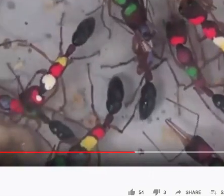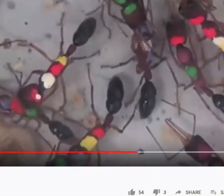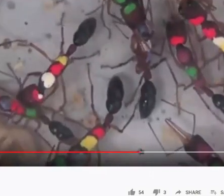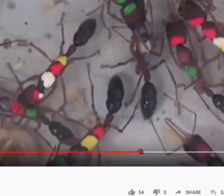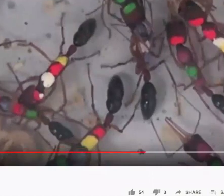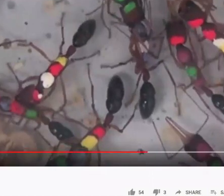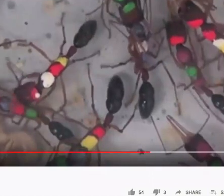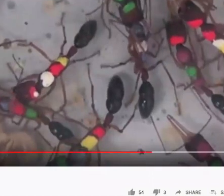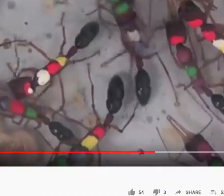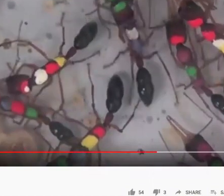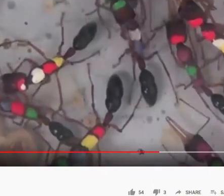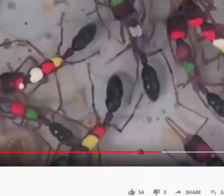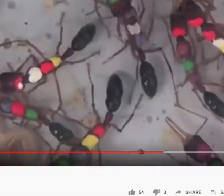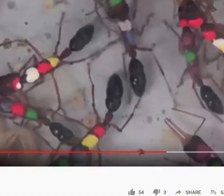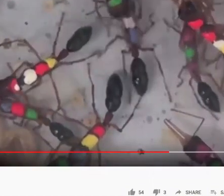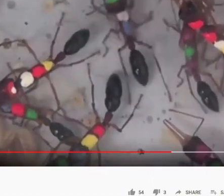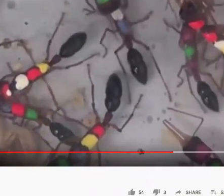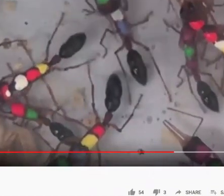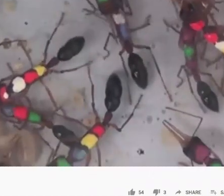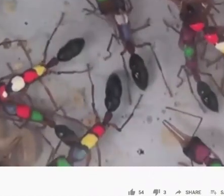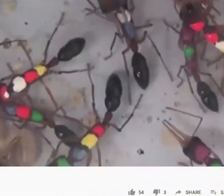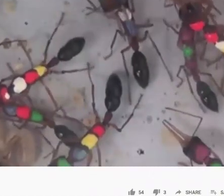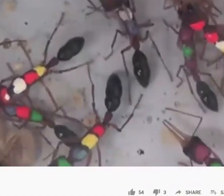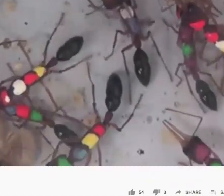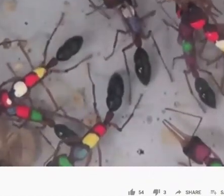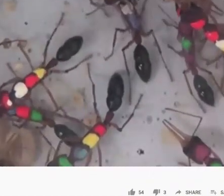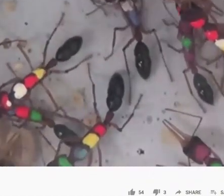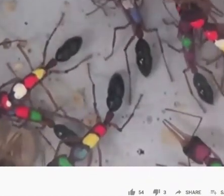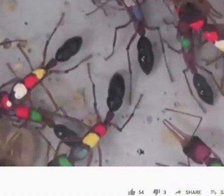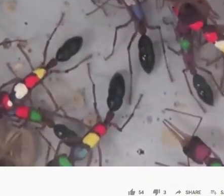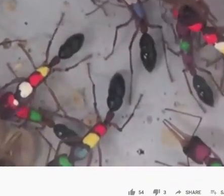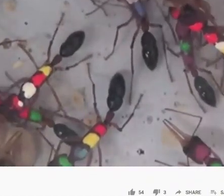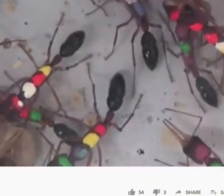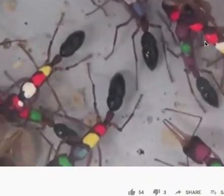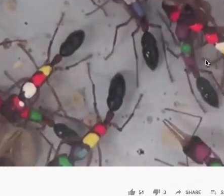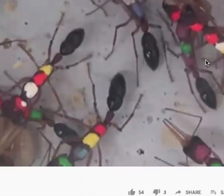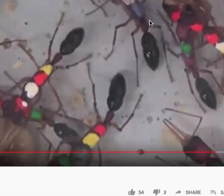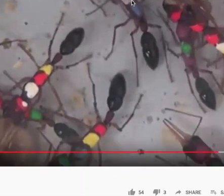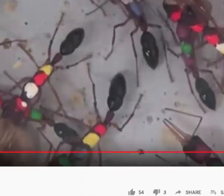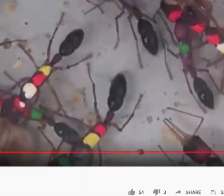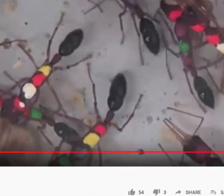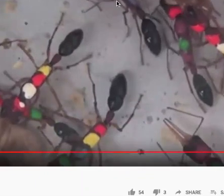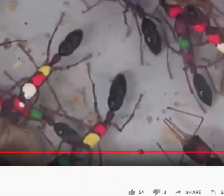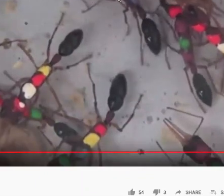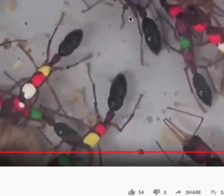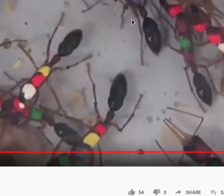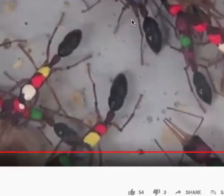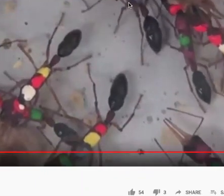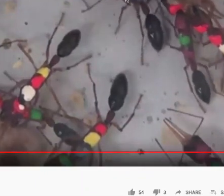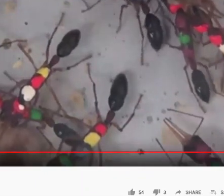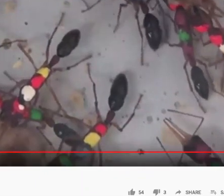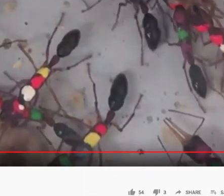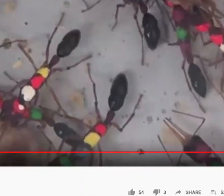response, where they kind of will do that to signal that they're aggressive, and then they'll do the intonation. And here we're seeing some biting.